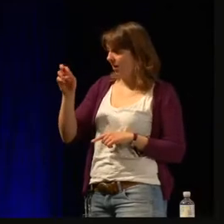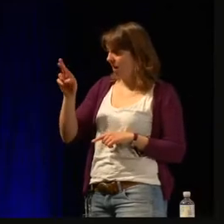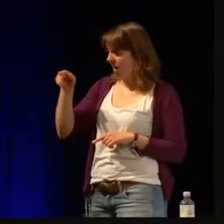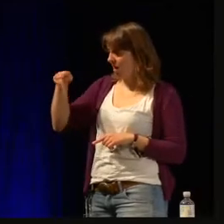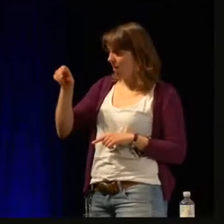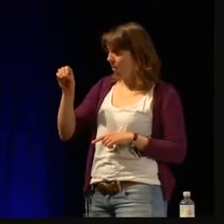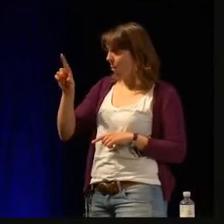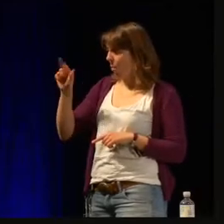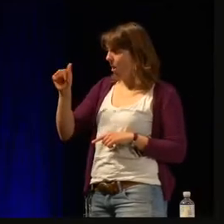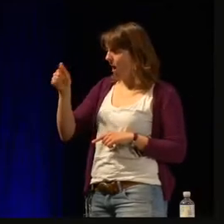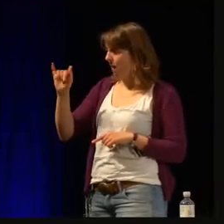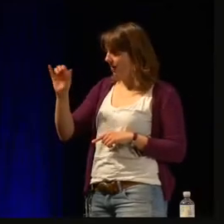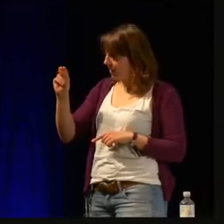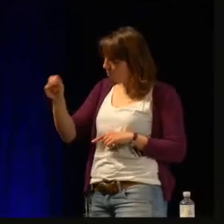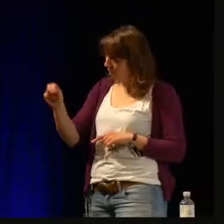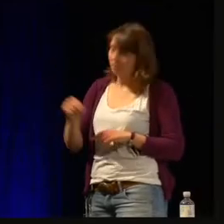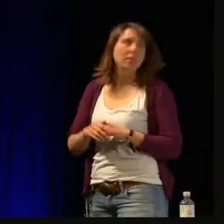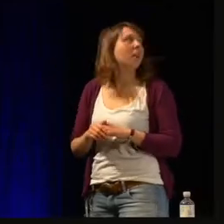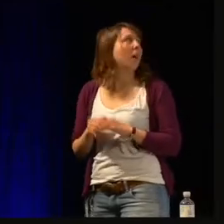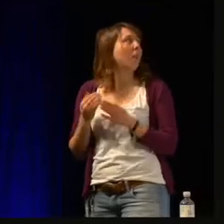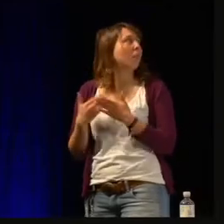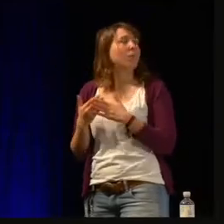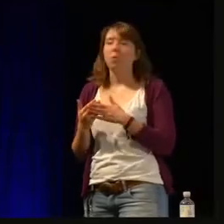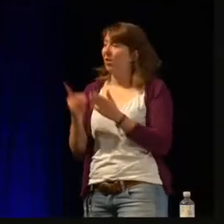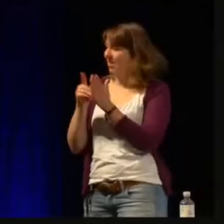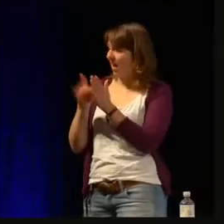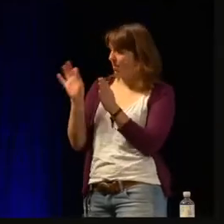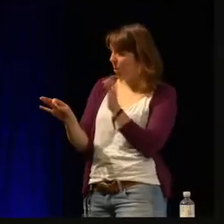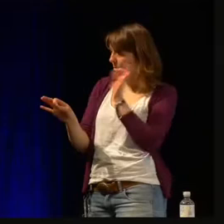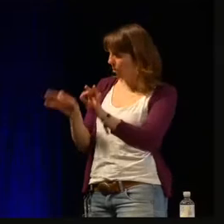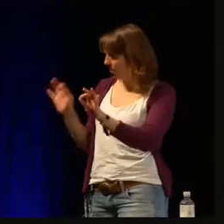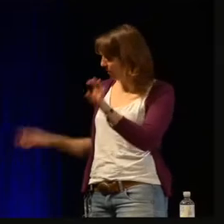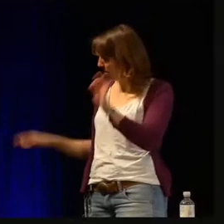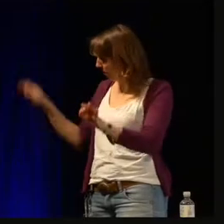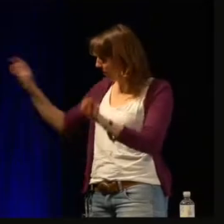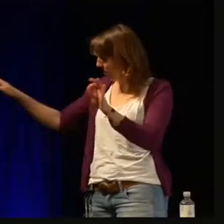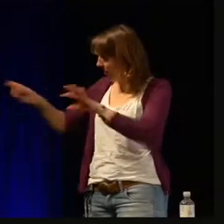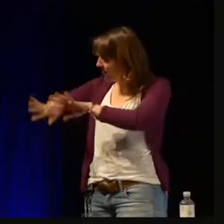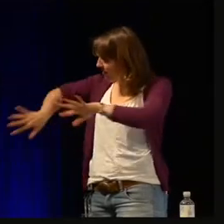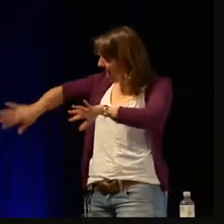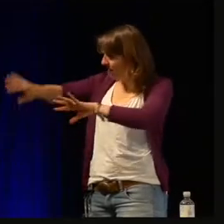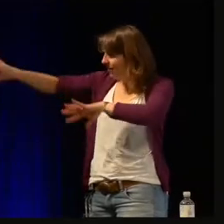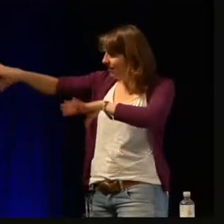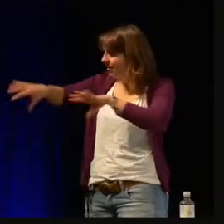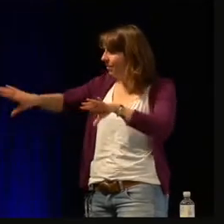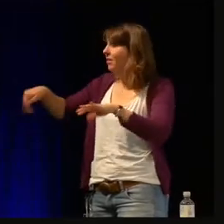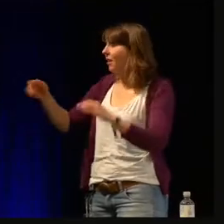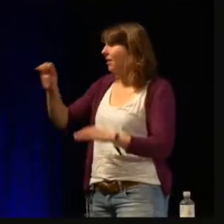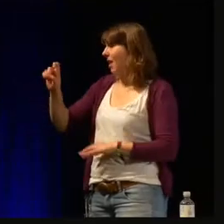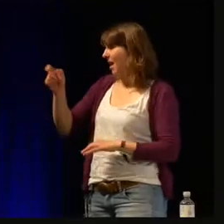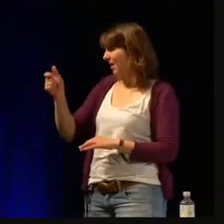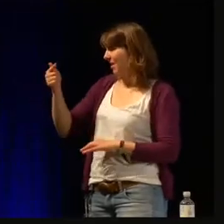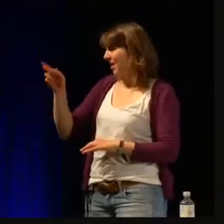called interpolation. Diese Aufgabe schreibt man mit Extrapolation. But find data